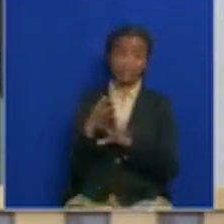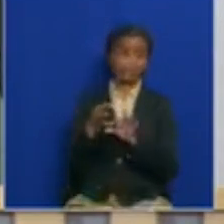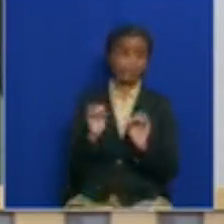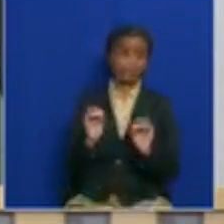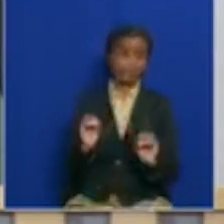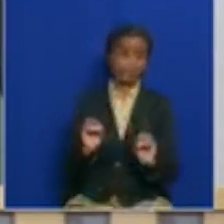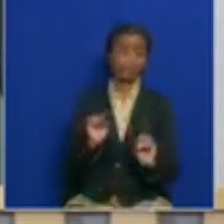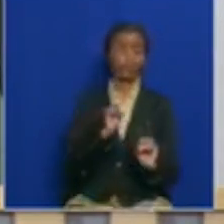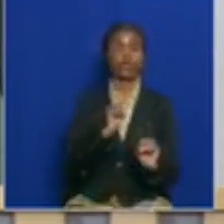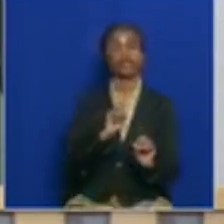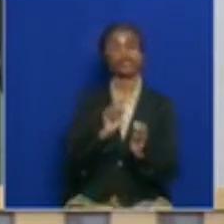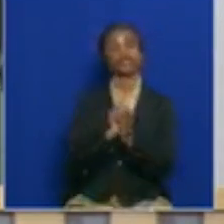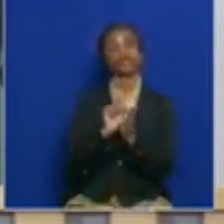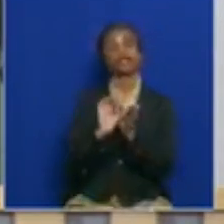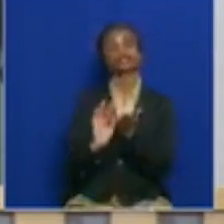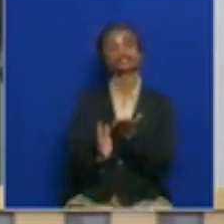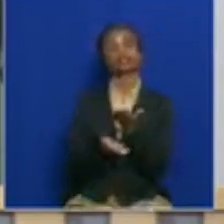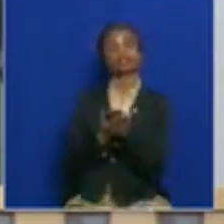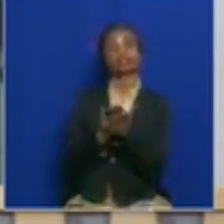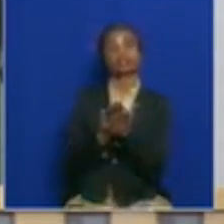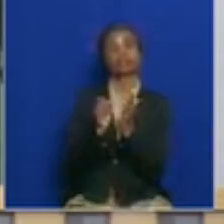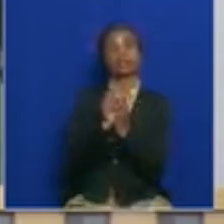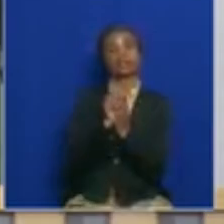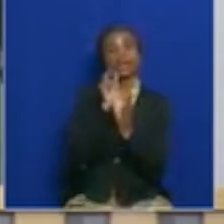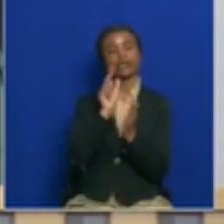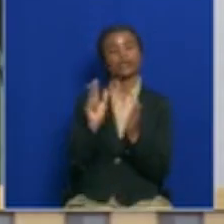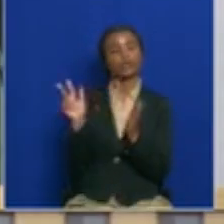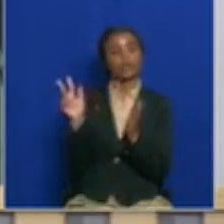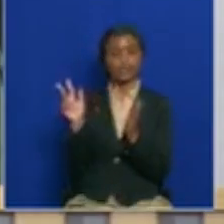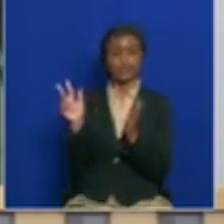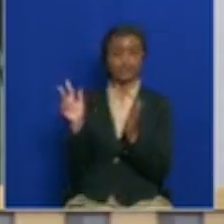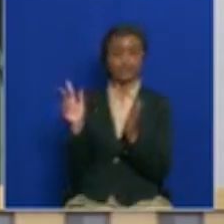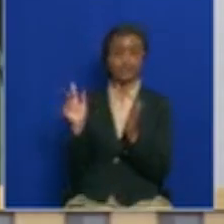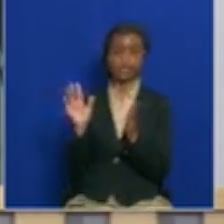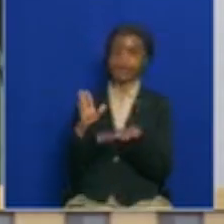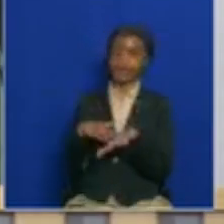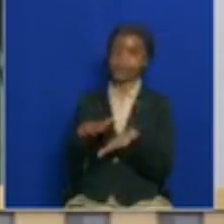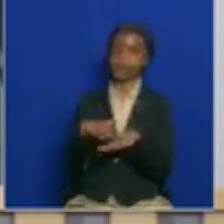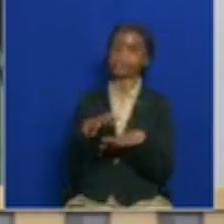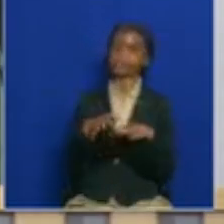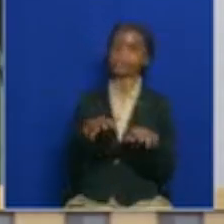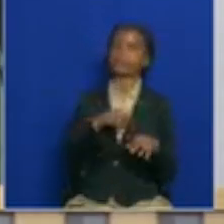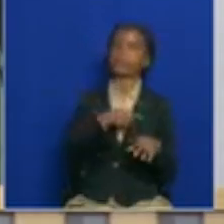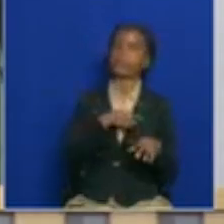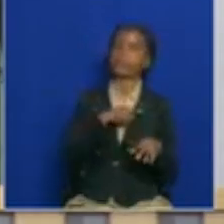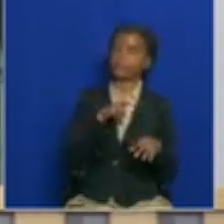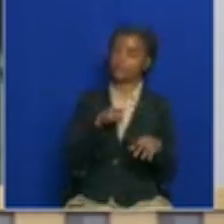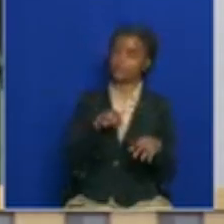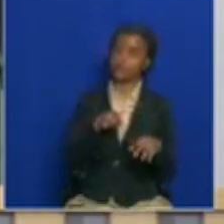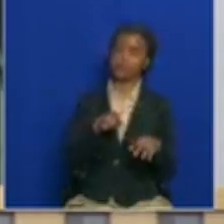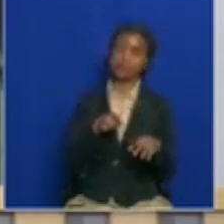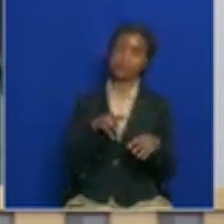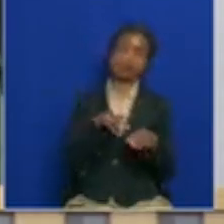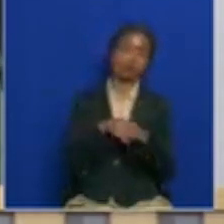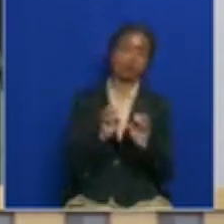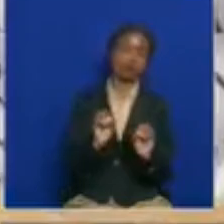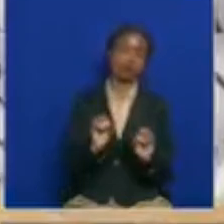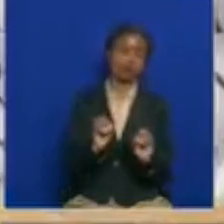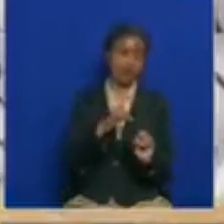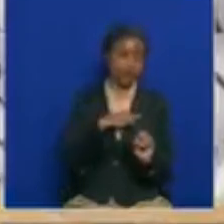further why I didn't include them now here. So because there are some reasons, I did that deliberately because I have reasons